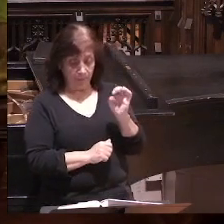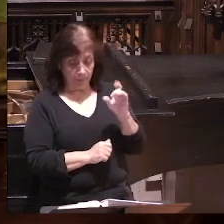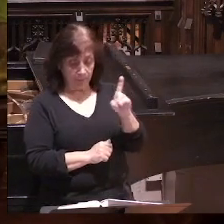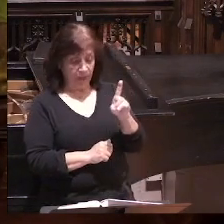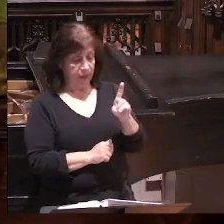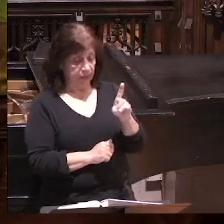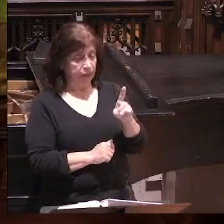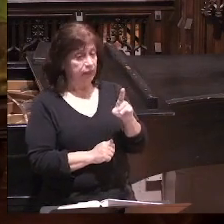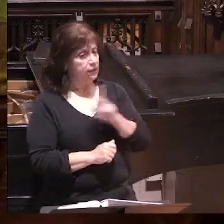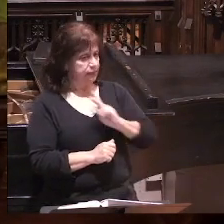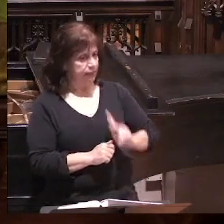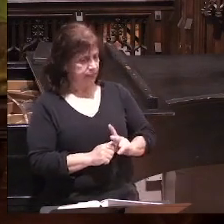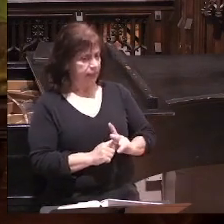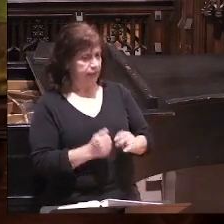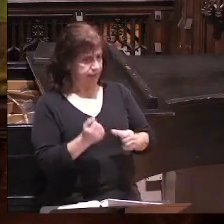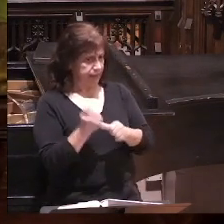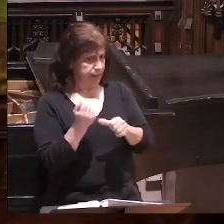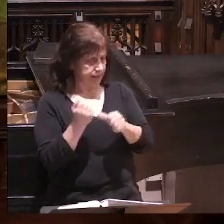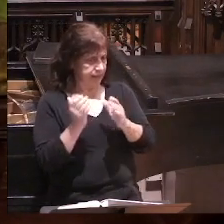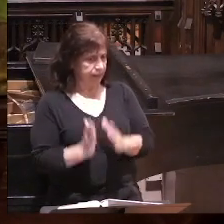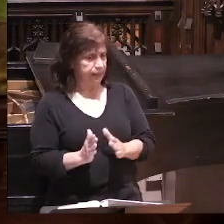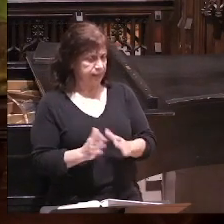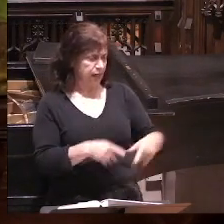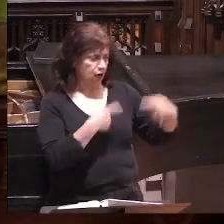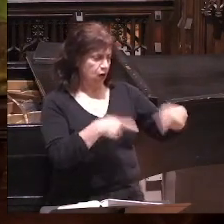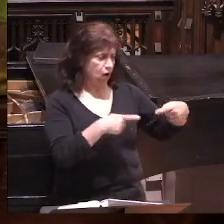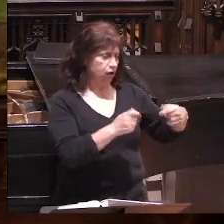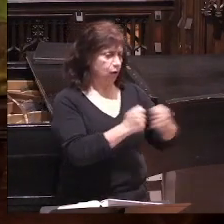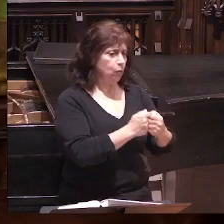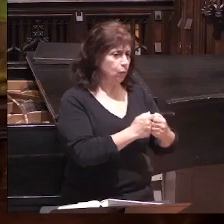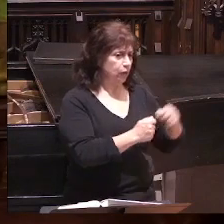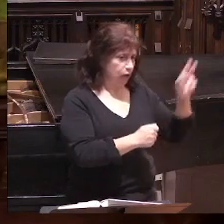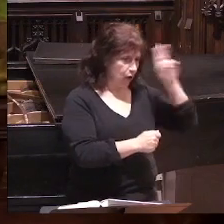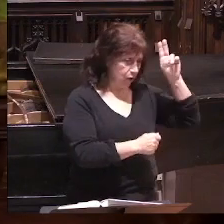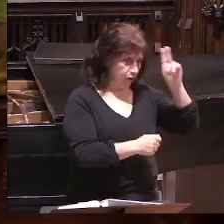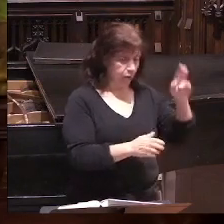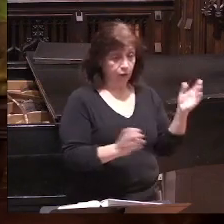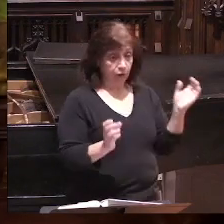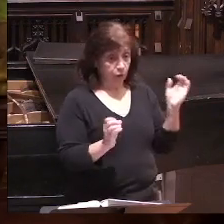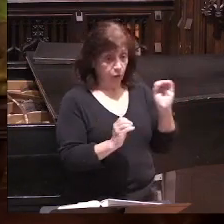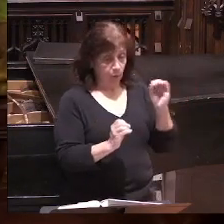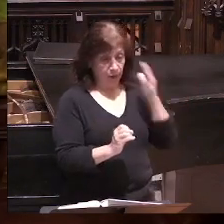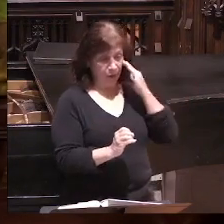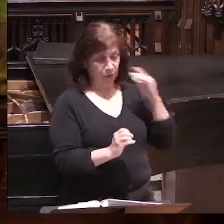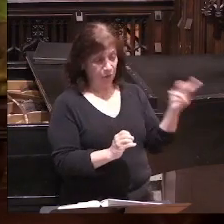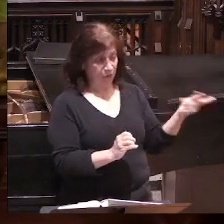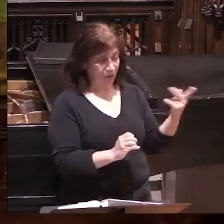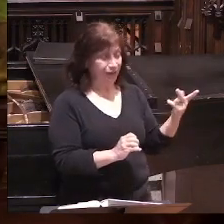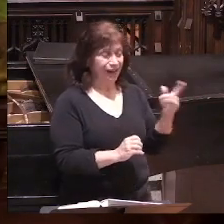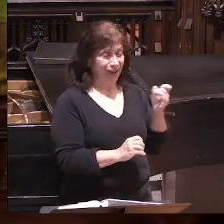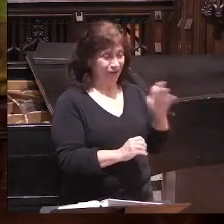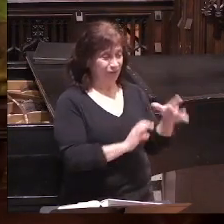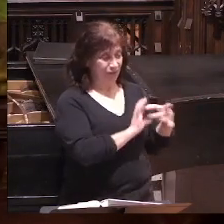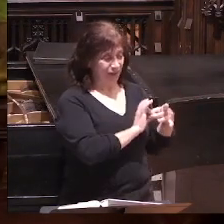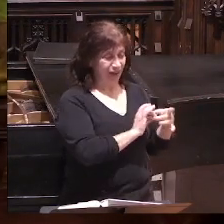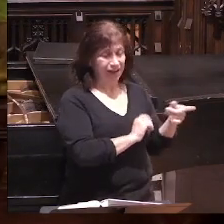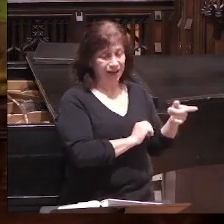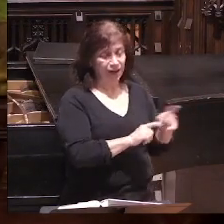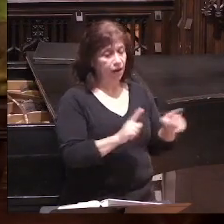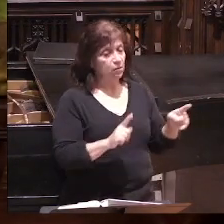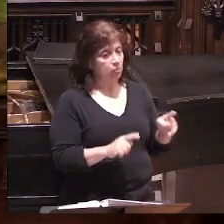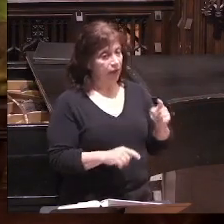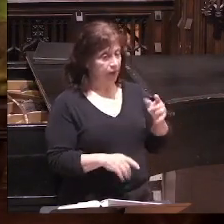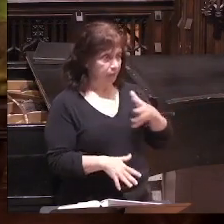a scuffle with Mordecai, Esther's uncle, although no one knew they were related. And